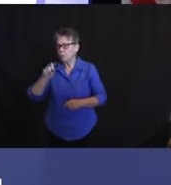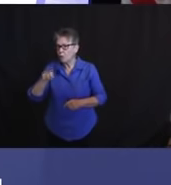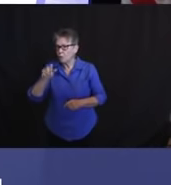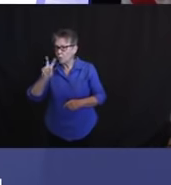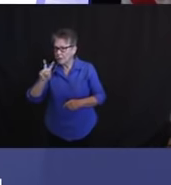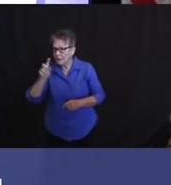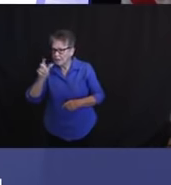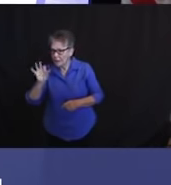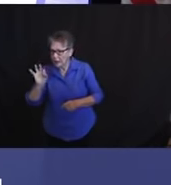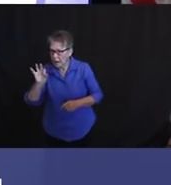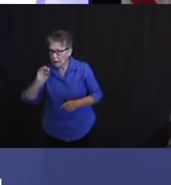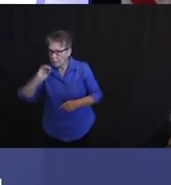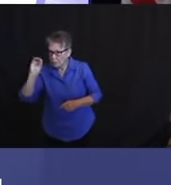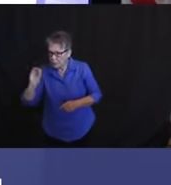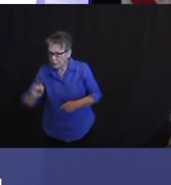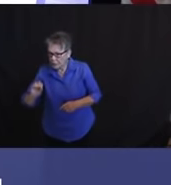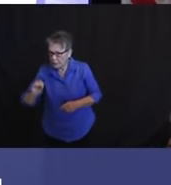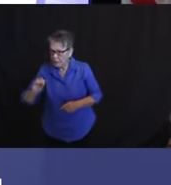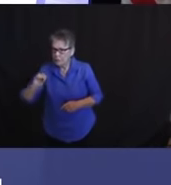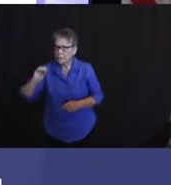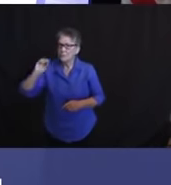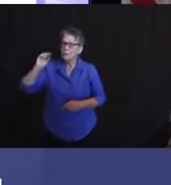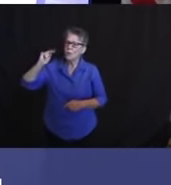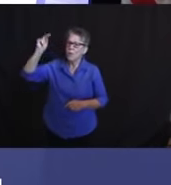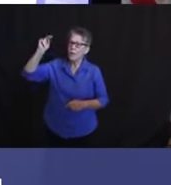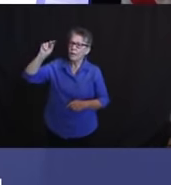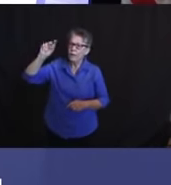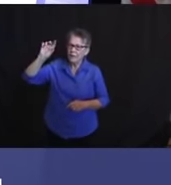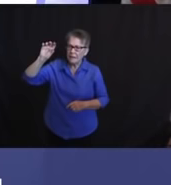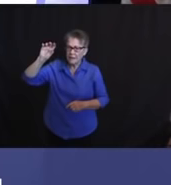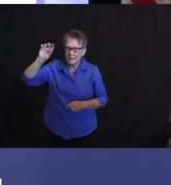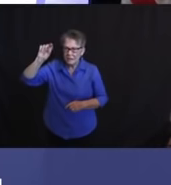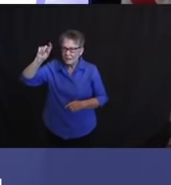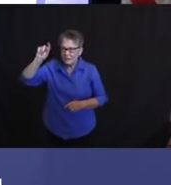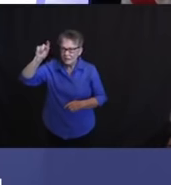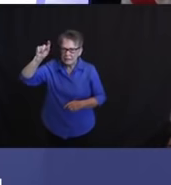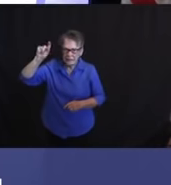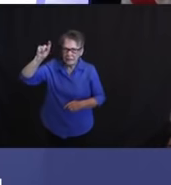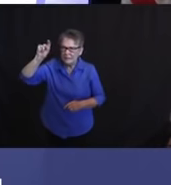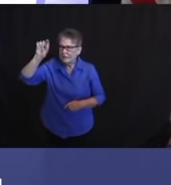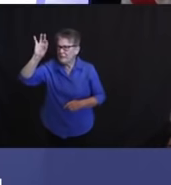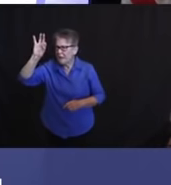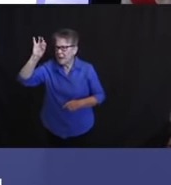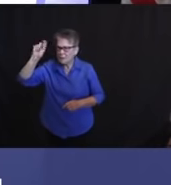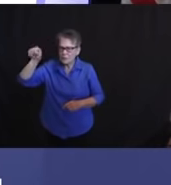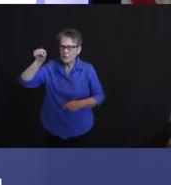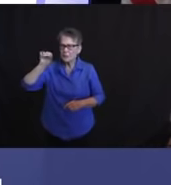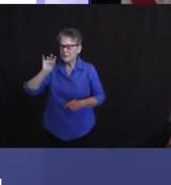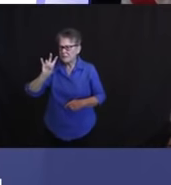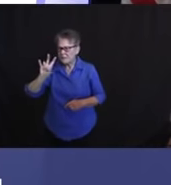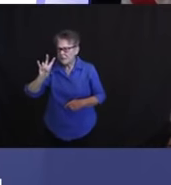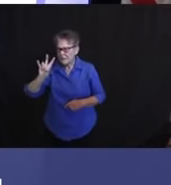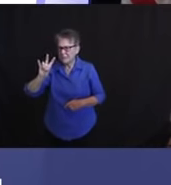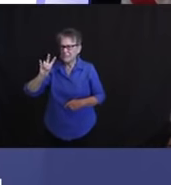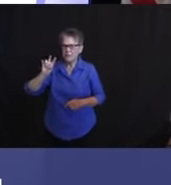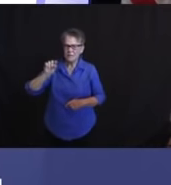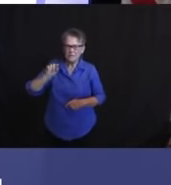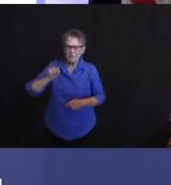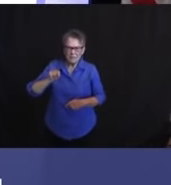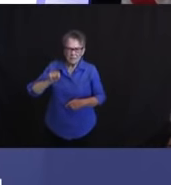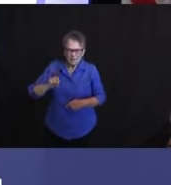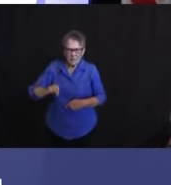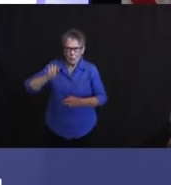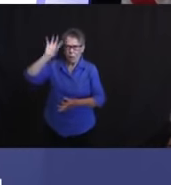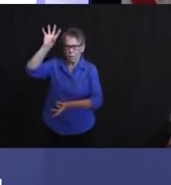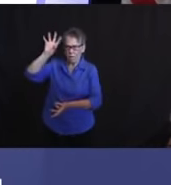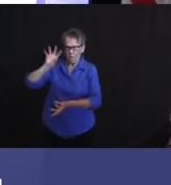Jersey, 2.41%, Southern New Jersey, 2.71%. That concludes my daily report. Please continue to